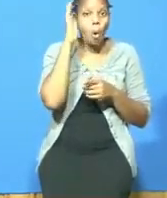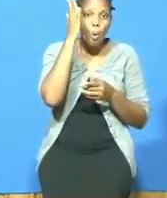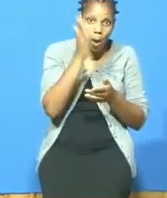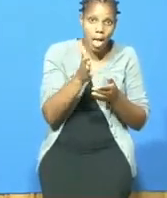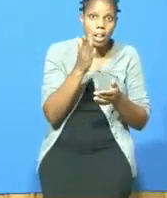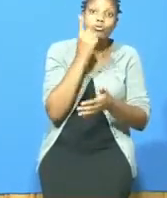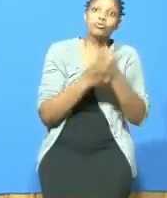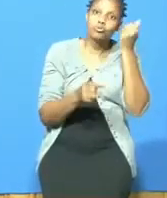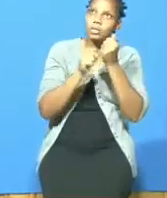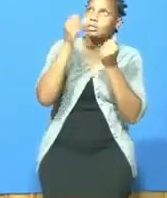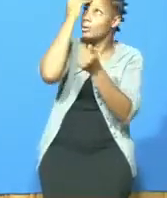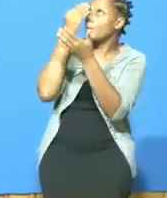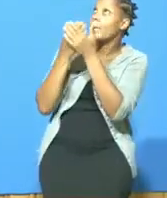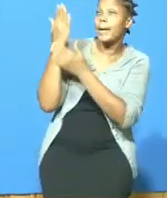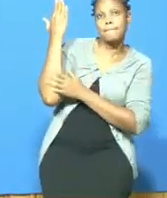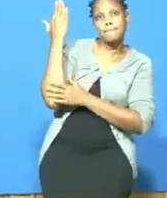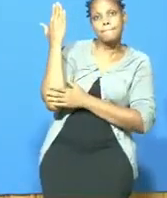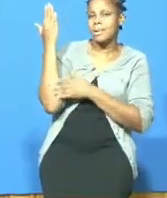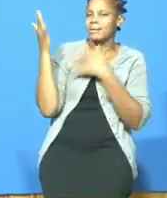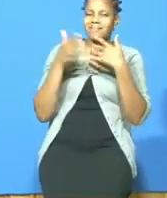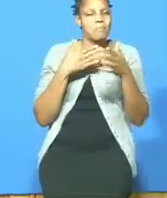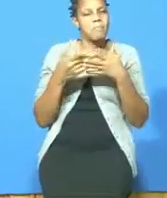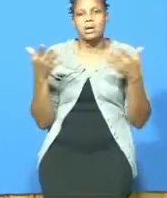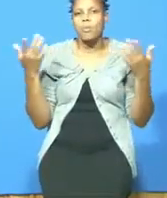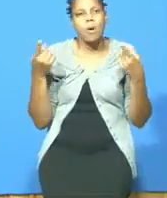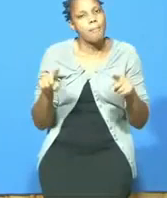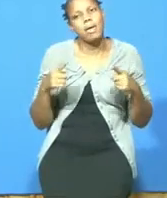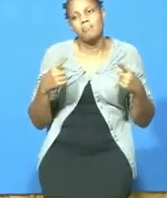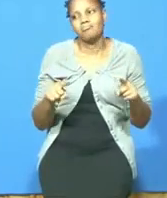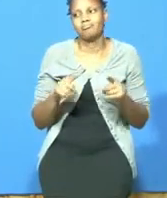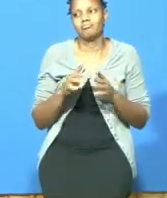obey, no matter what it takes.